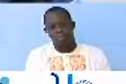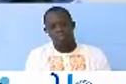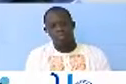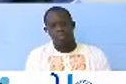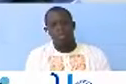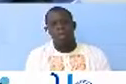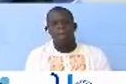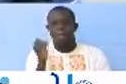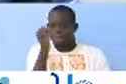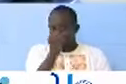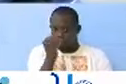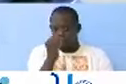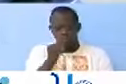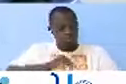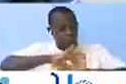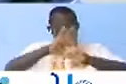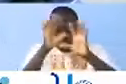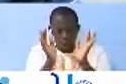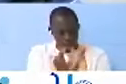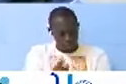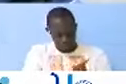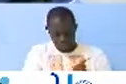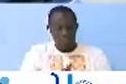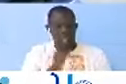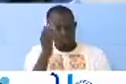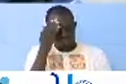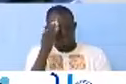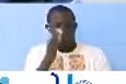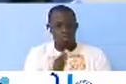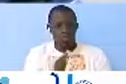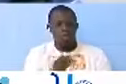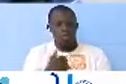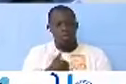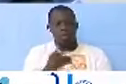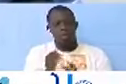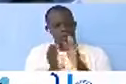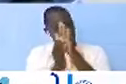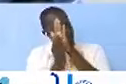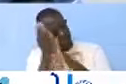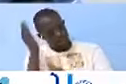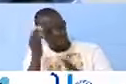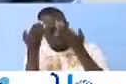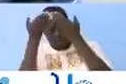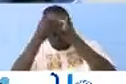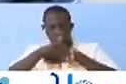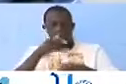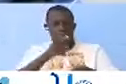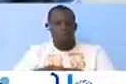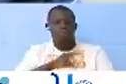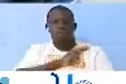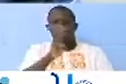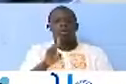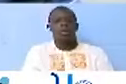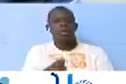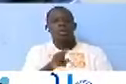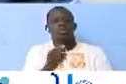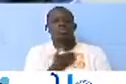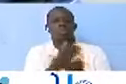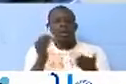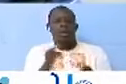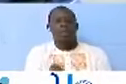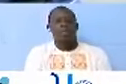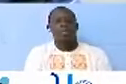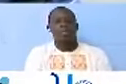manu. Because all of them knew that I don't sleep much in the night. Asa wala sudo moto omugle funga borundi. That is why I